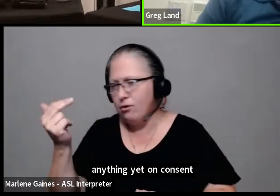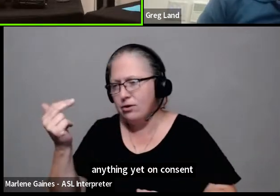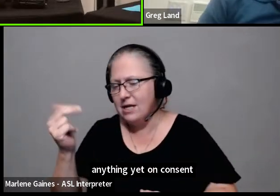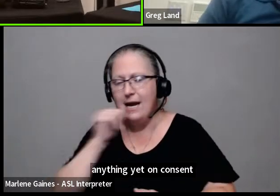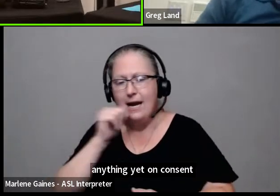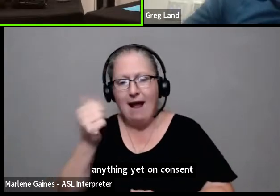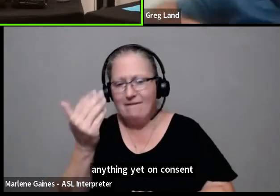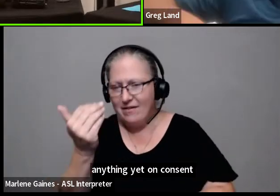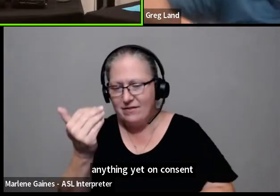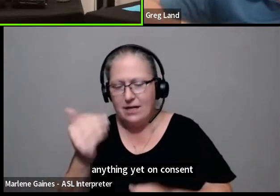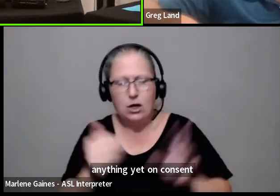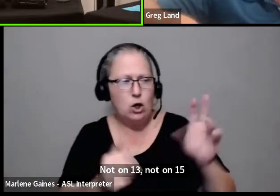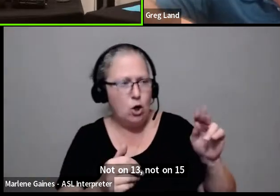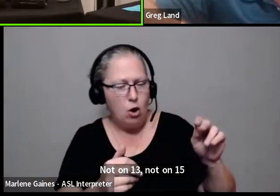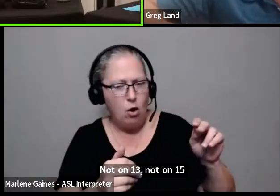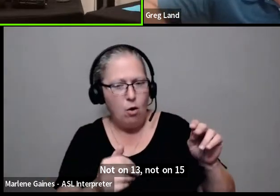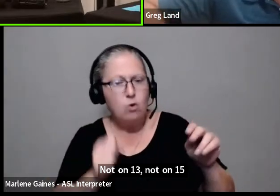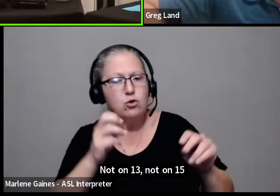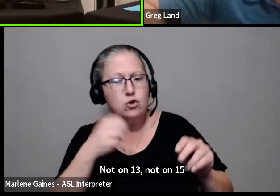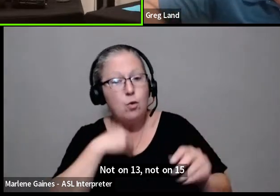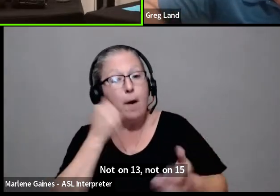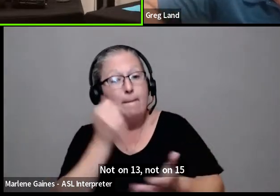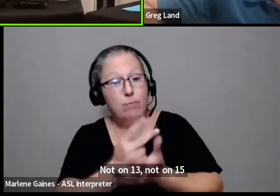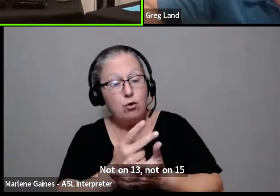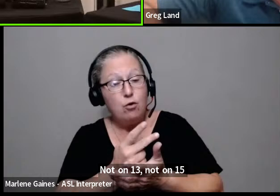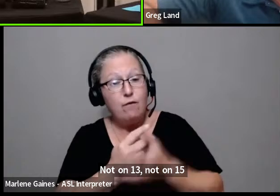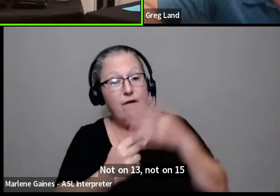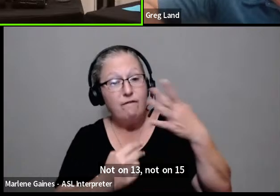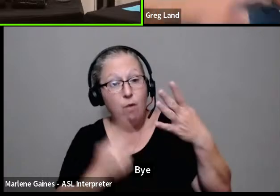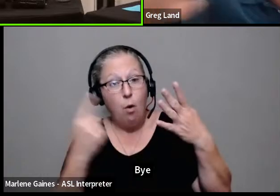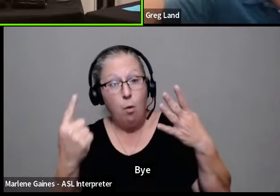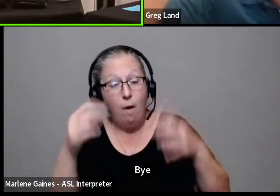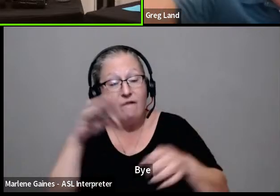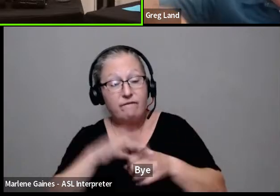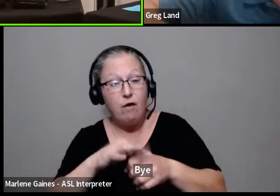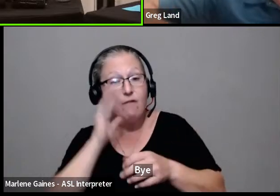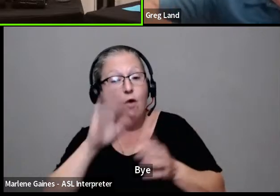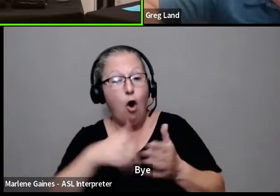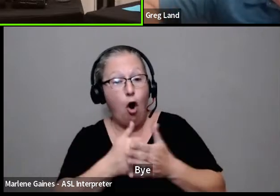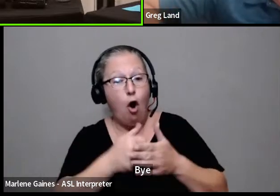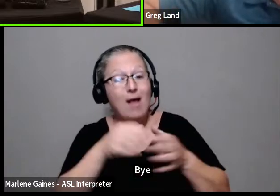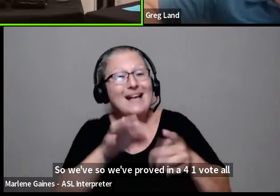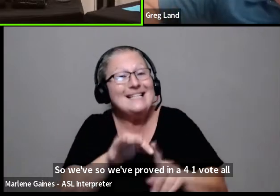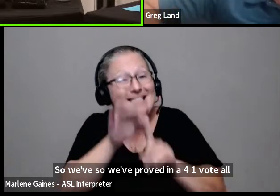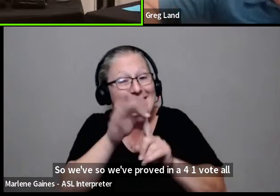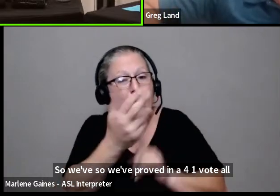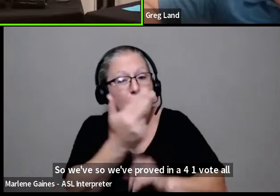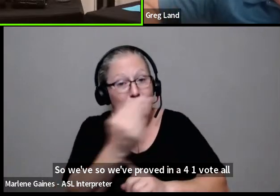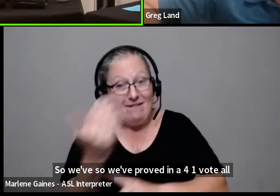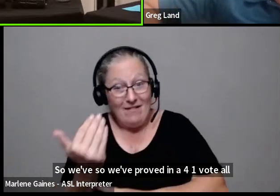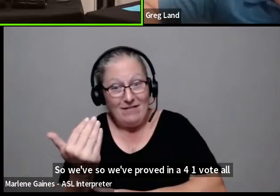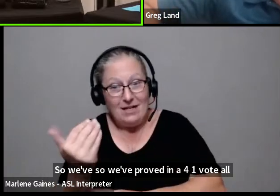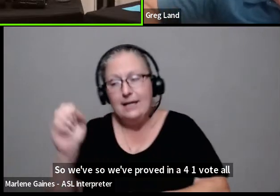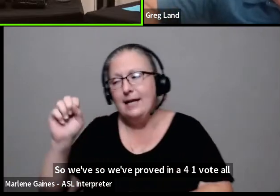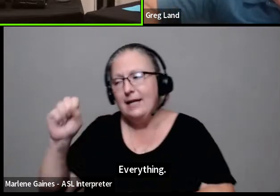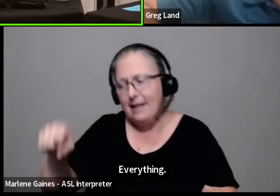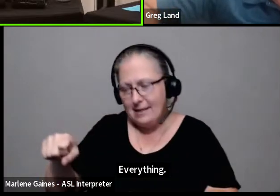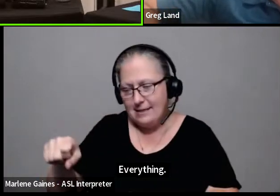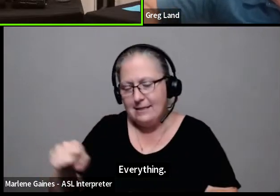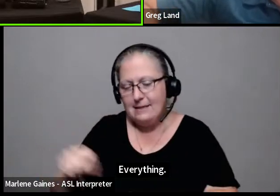not on 15. No. So we approved in a 4-1 vote, all consent items Everything. except item 13, item 15. Yeah. Yep.